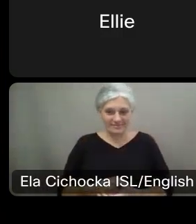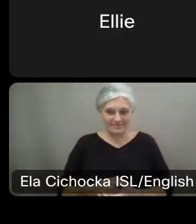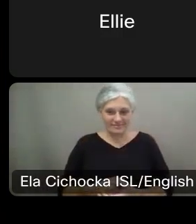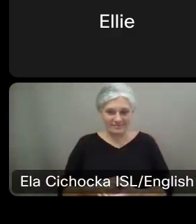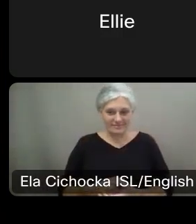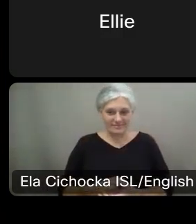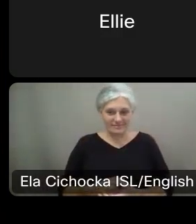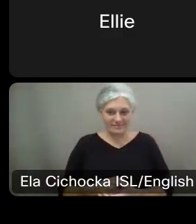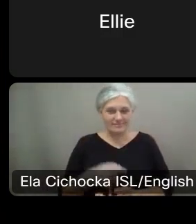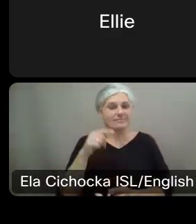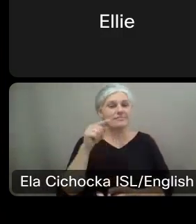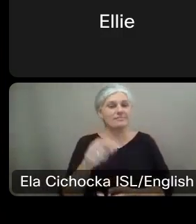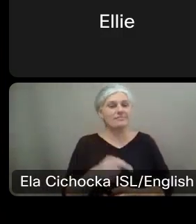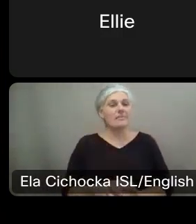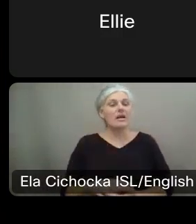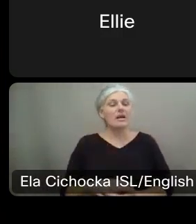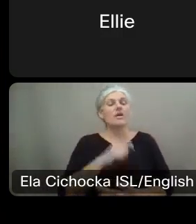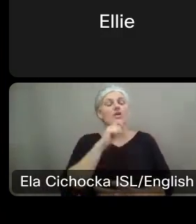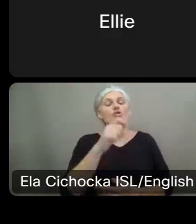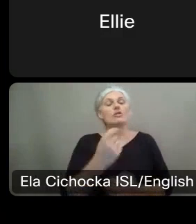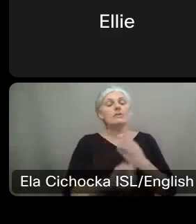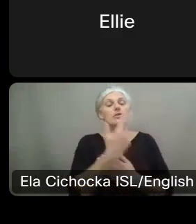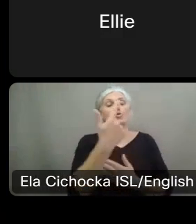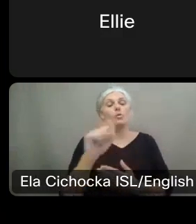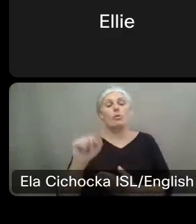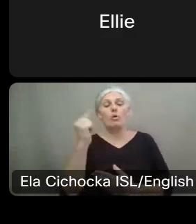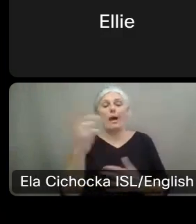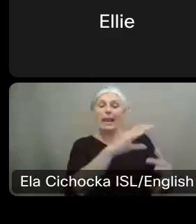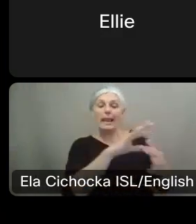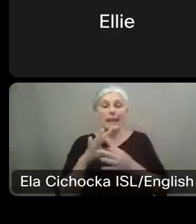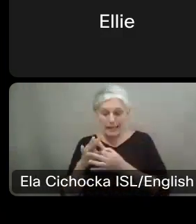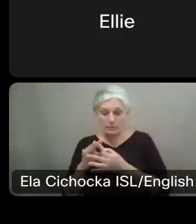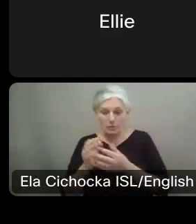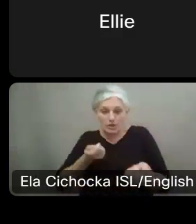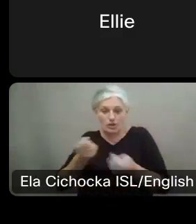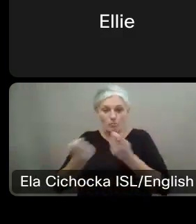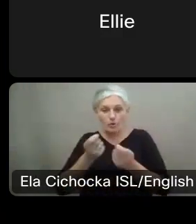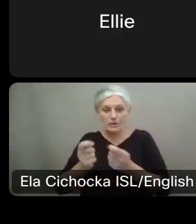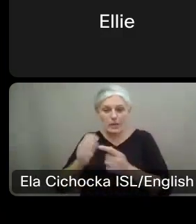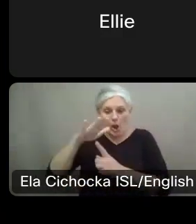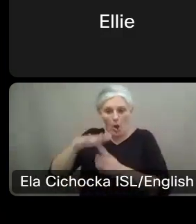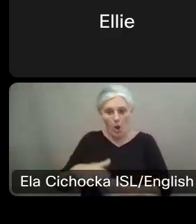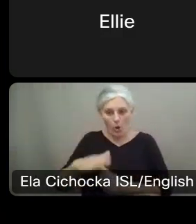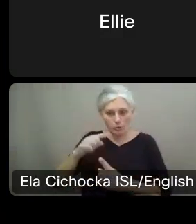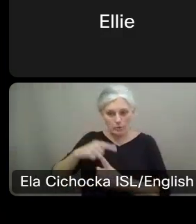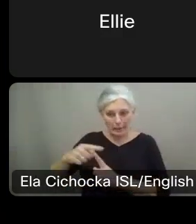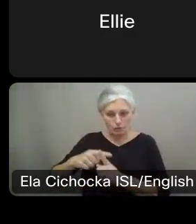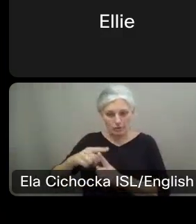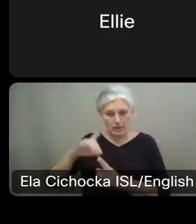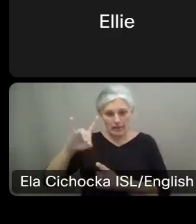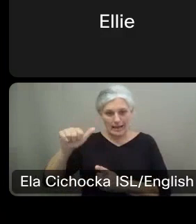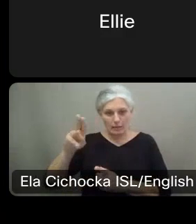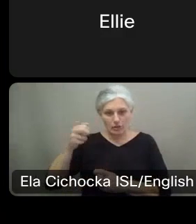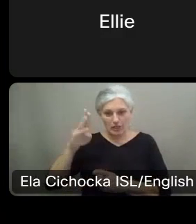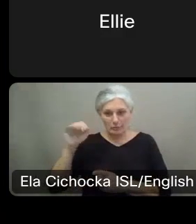Notifiable incident 2.1. So incidents related to therapeutic hypothermia. I think I'm joined by John,